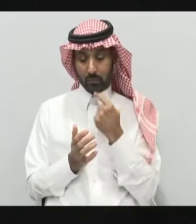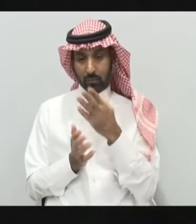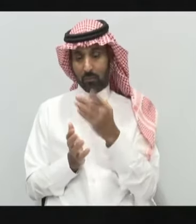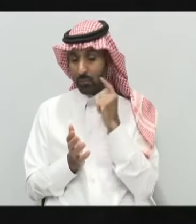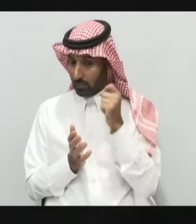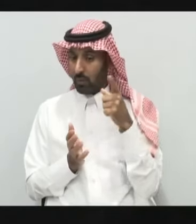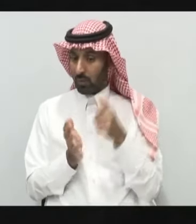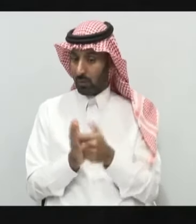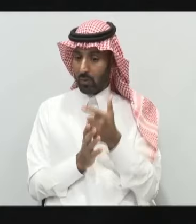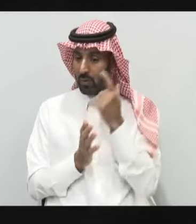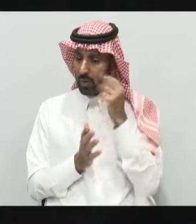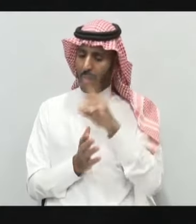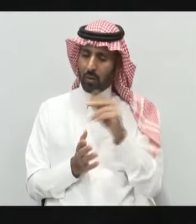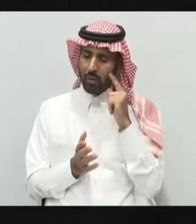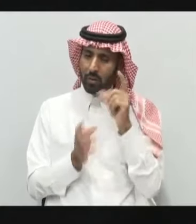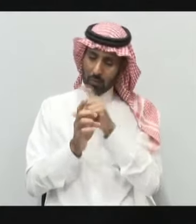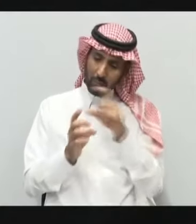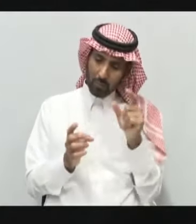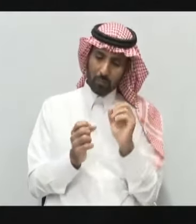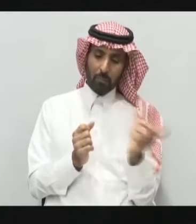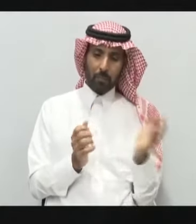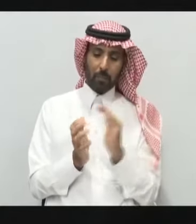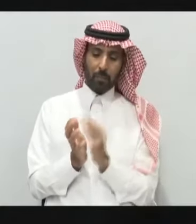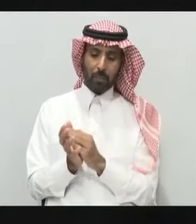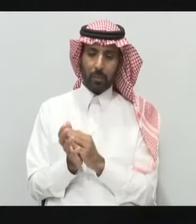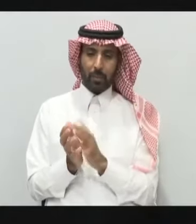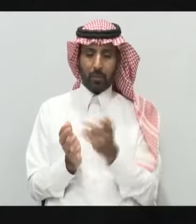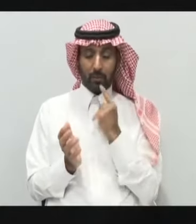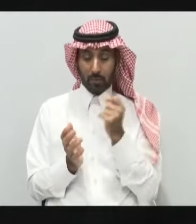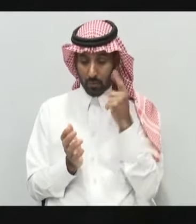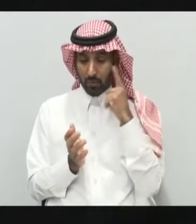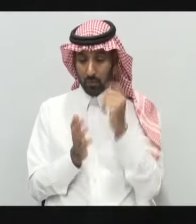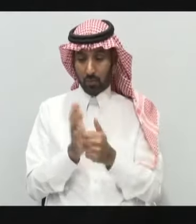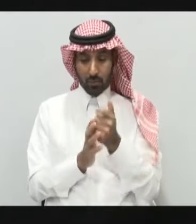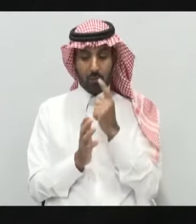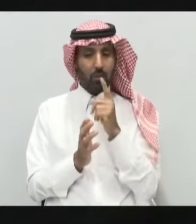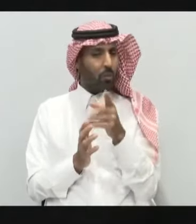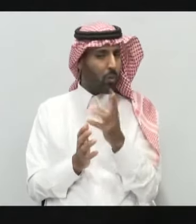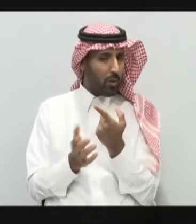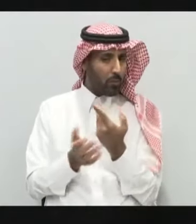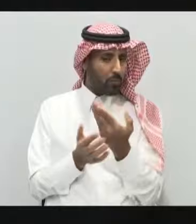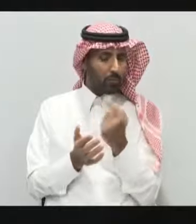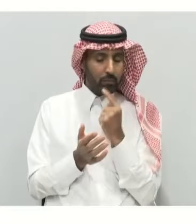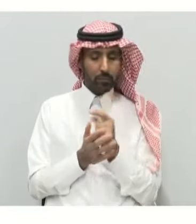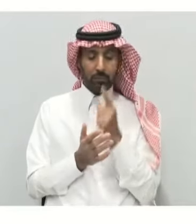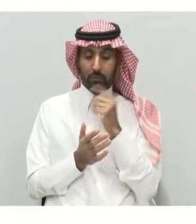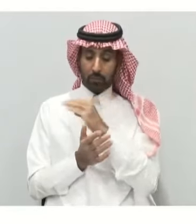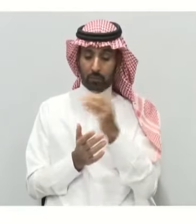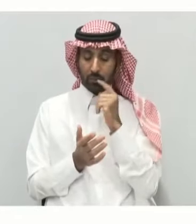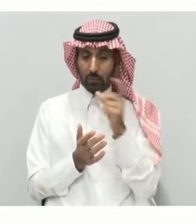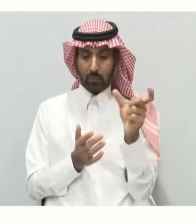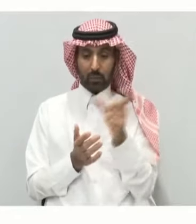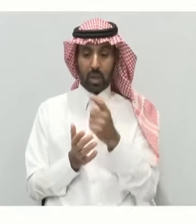that you can make similar statements or similar sentences. You can express your opinion by using the